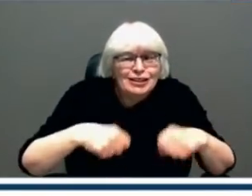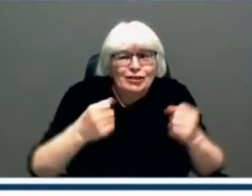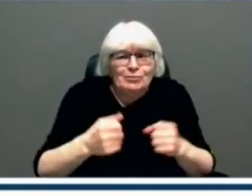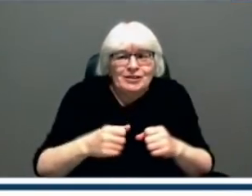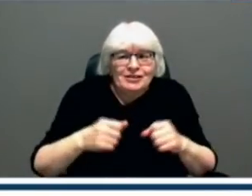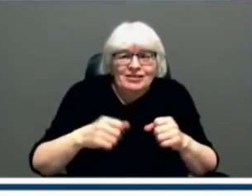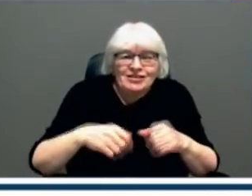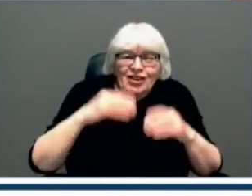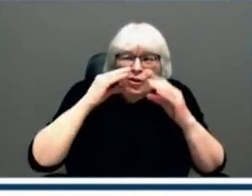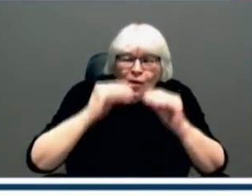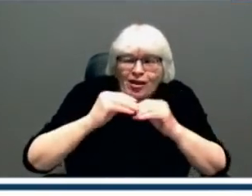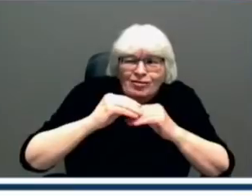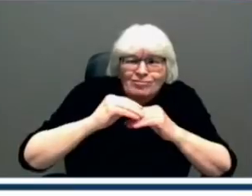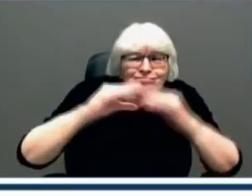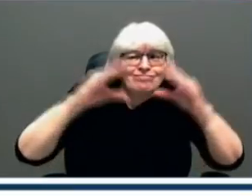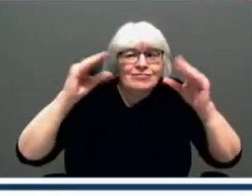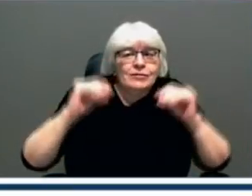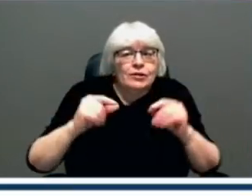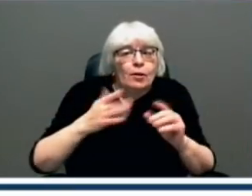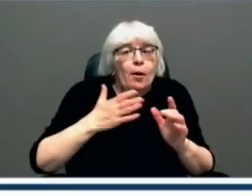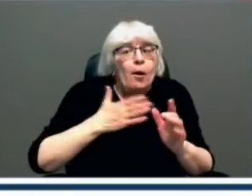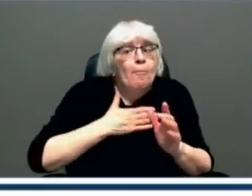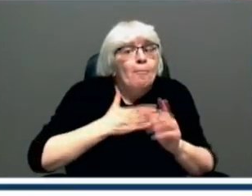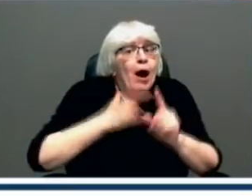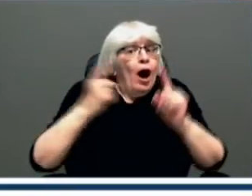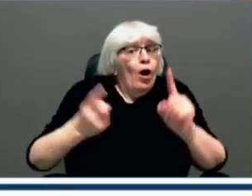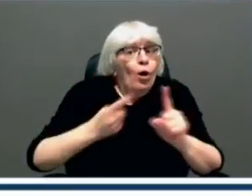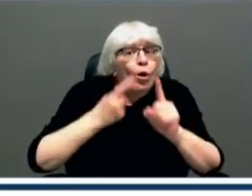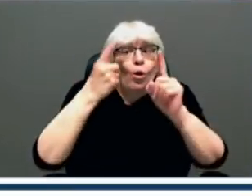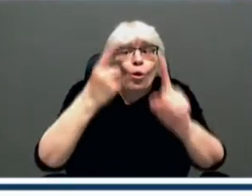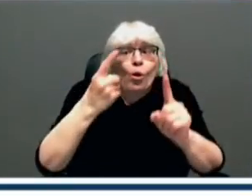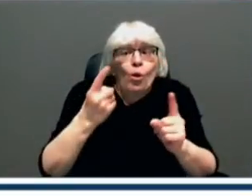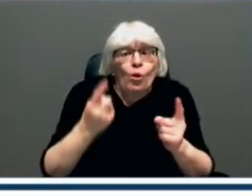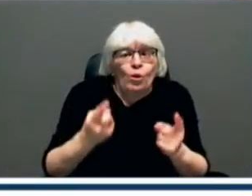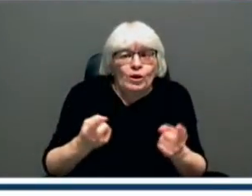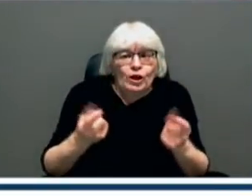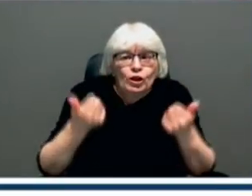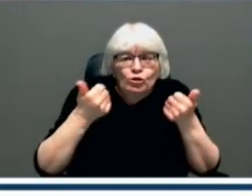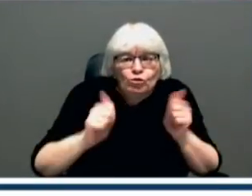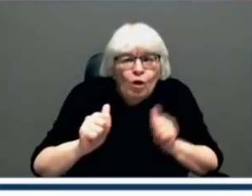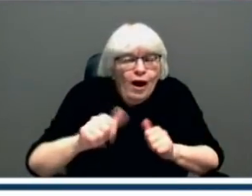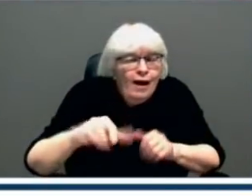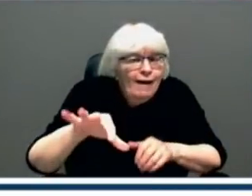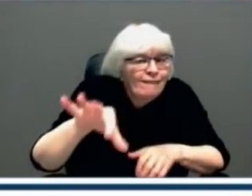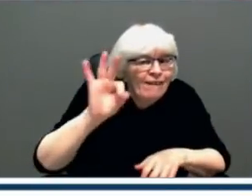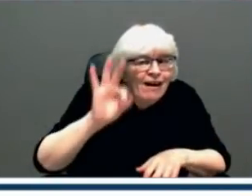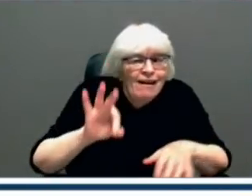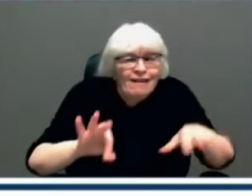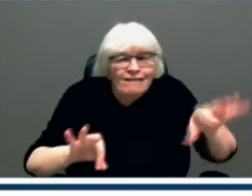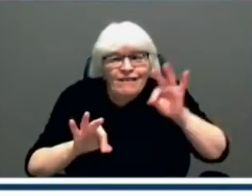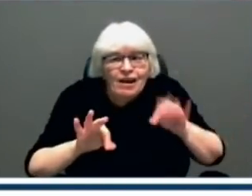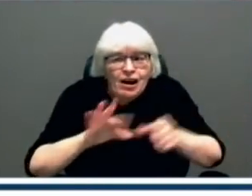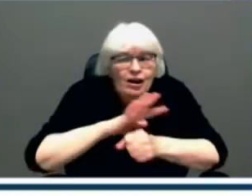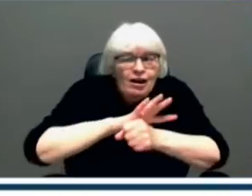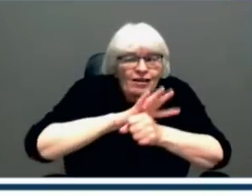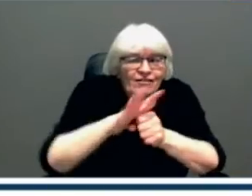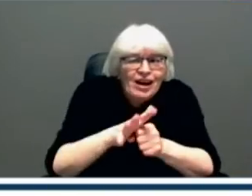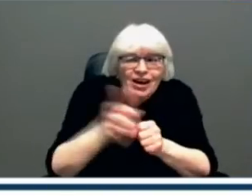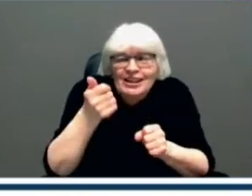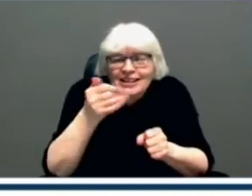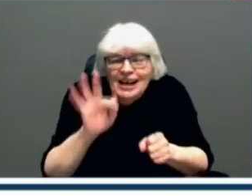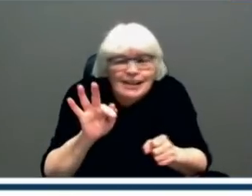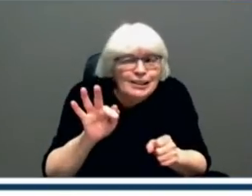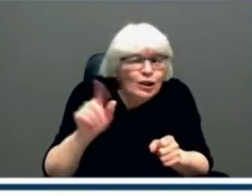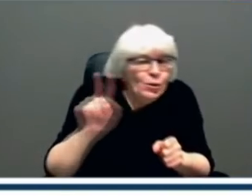that time was to identify and isolate every single case of COVID-19 in the province. That was when we thought we could eliminate